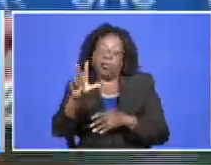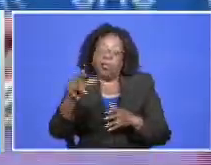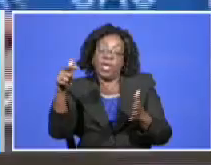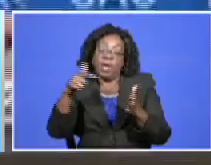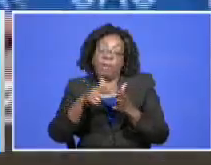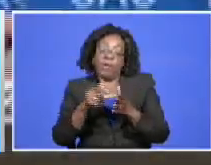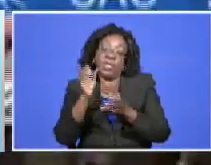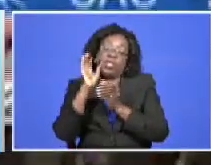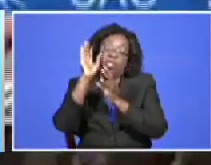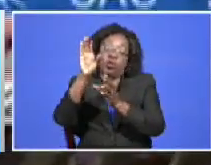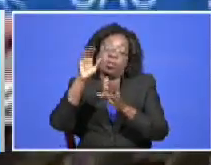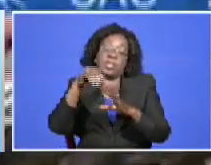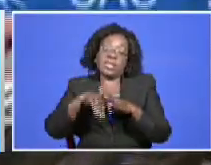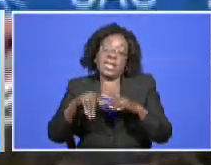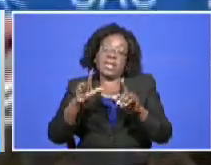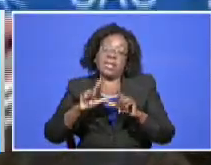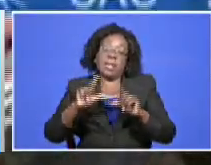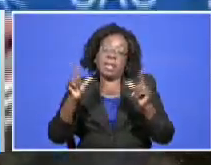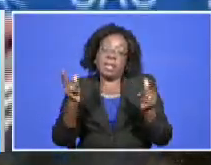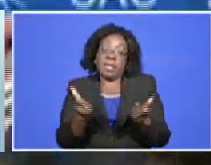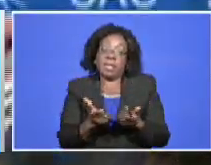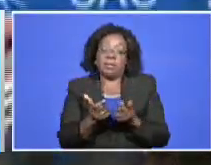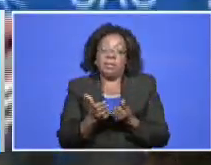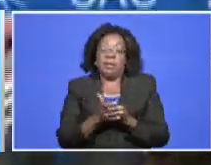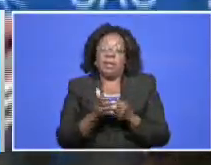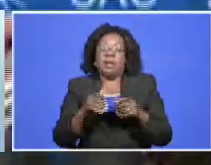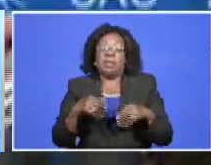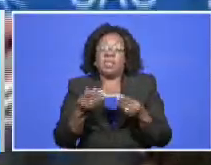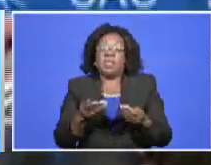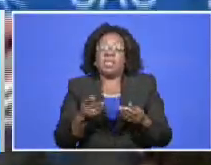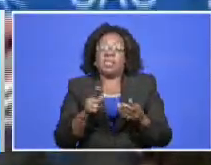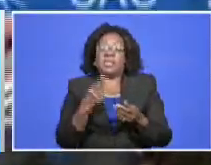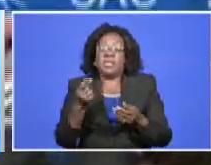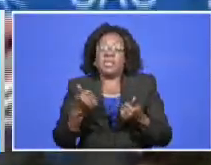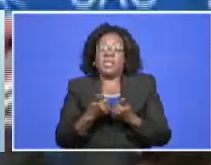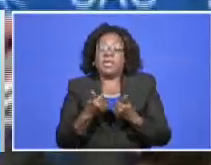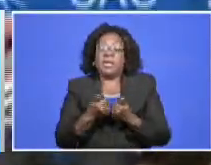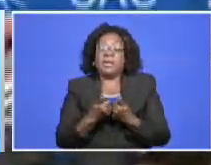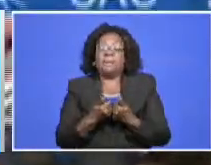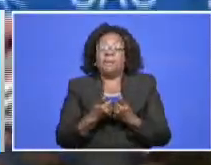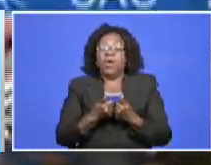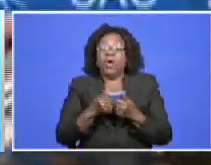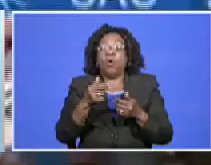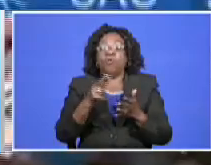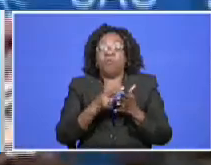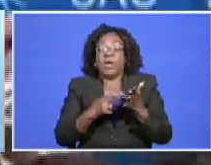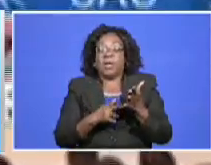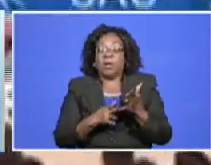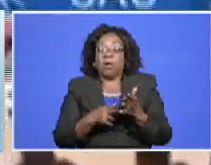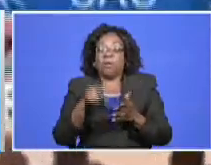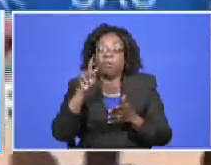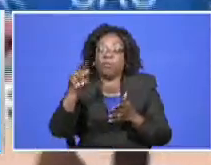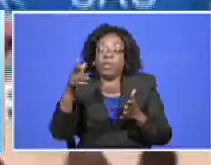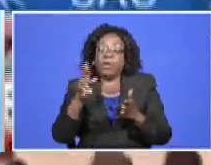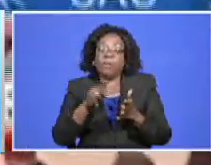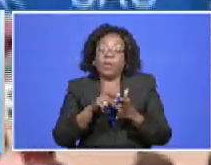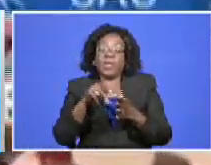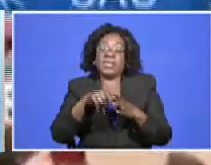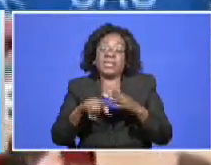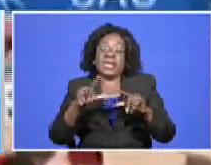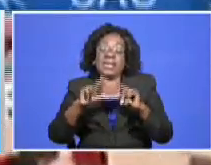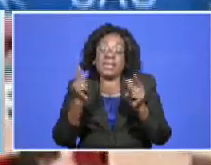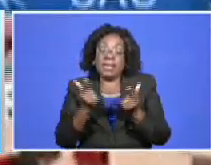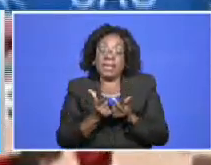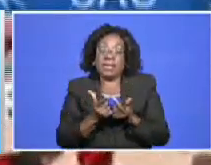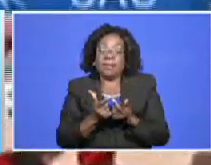and helped the Kings tie a team single-game record for three-pointers in the win. The Kings have 19 games left in the season,